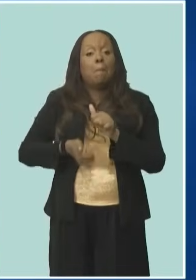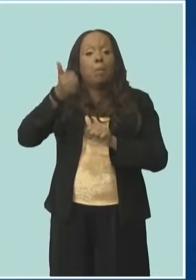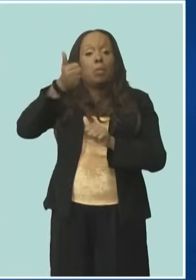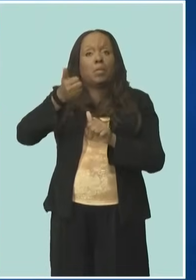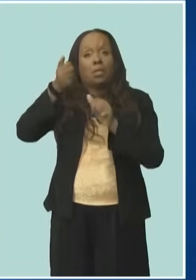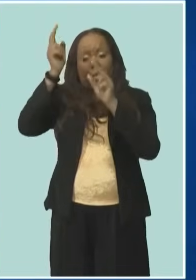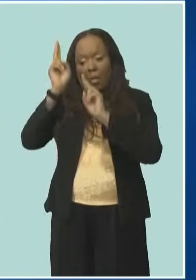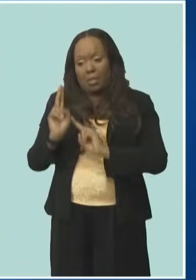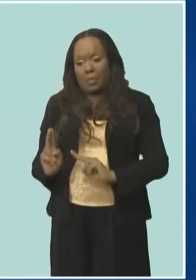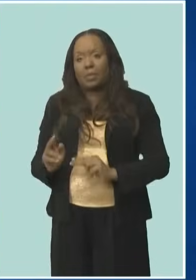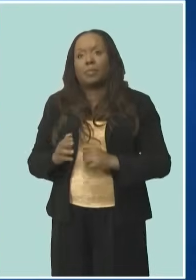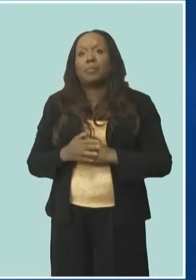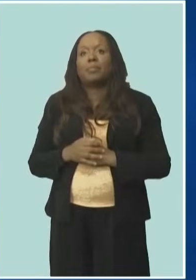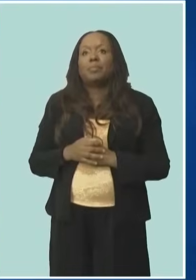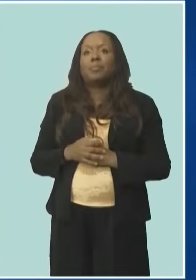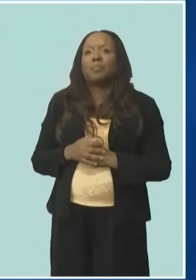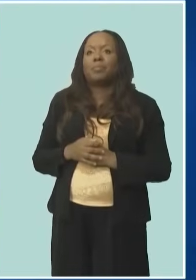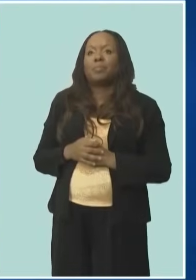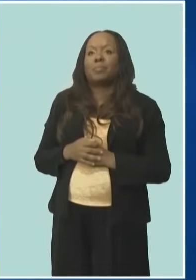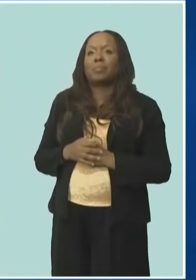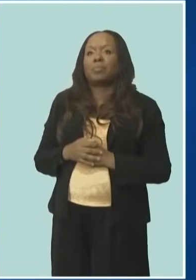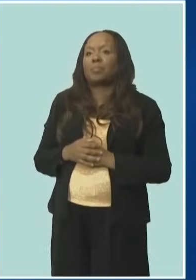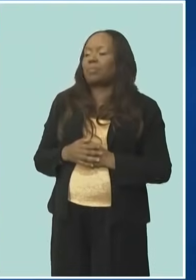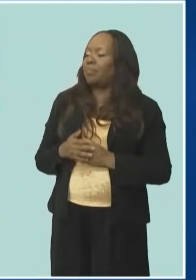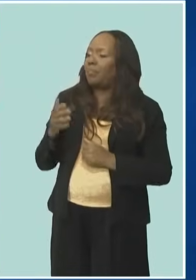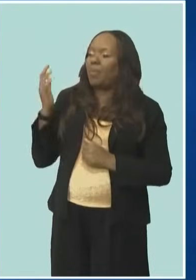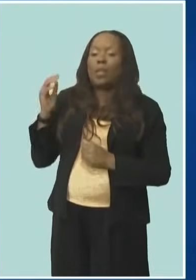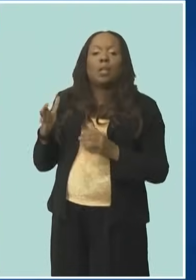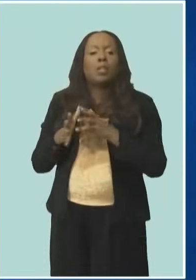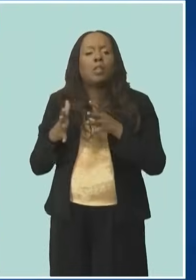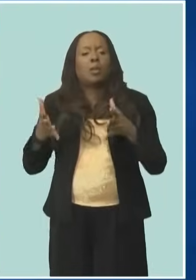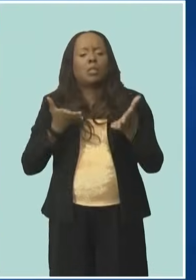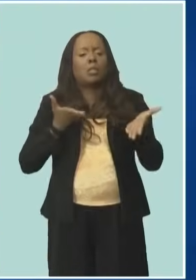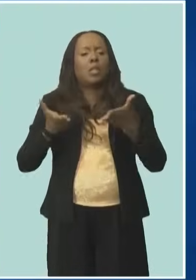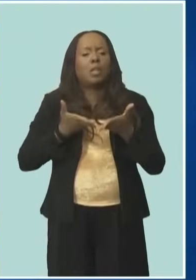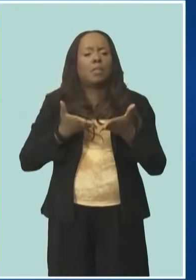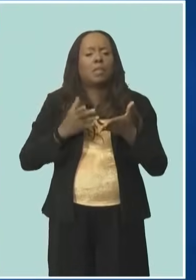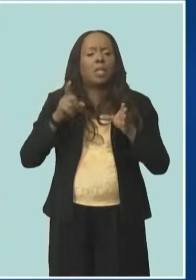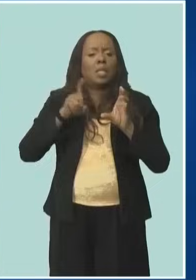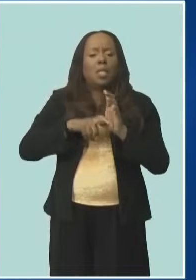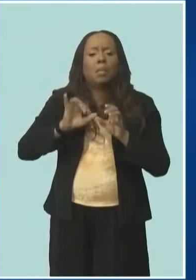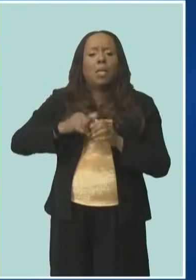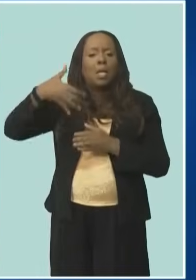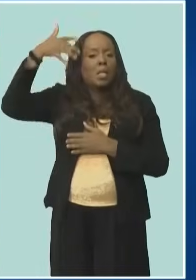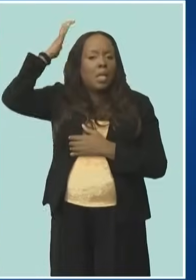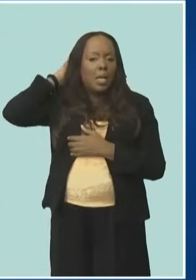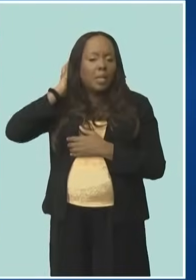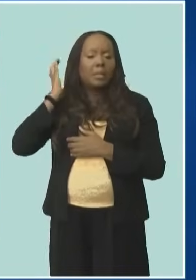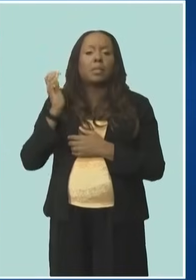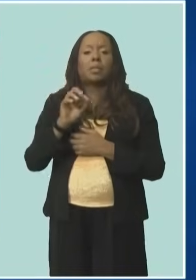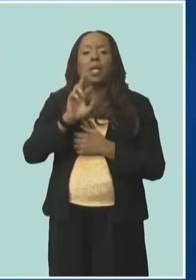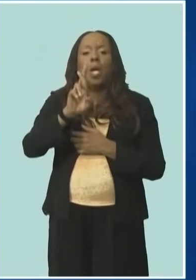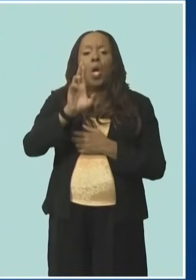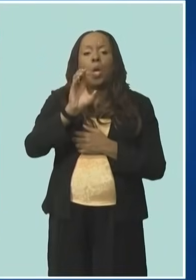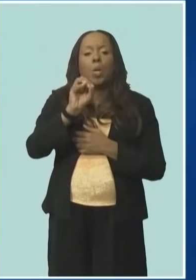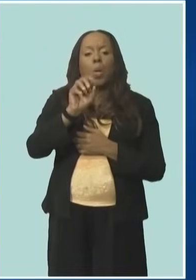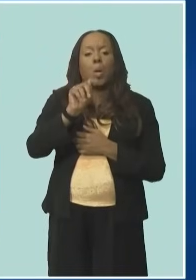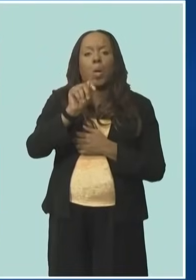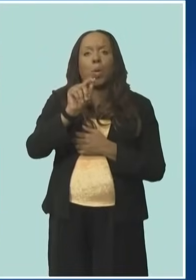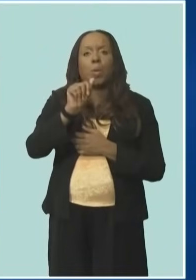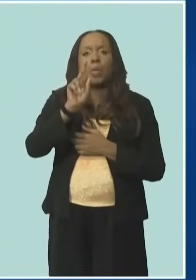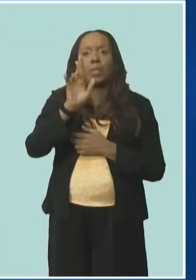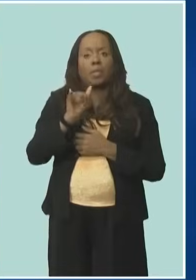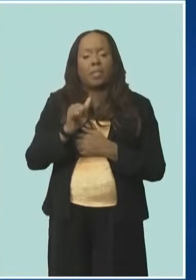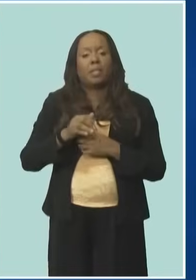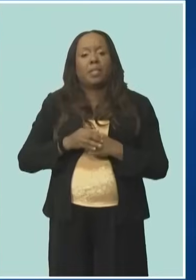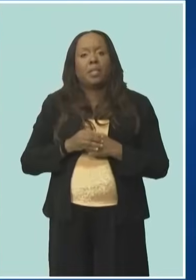in voluntary service, whether it is in the service clubs like Rotary or Lions or Optimists or what have you. I think, therefore,